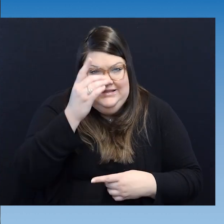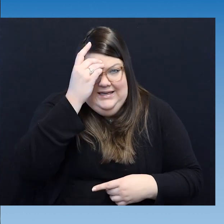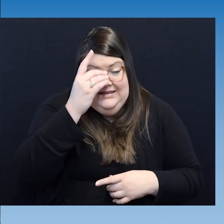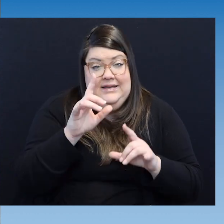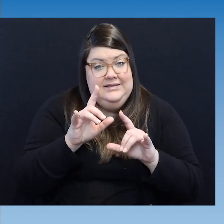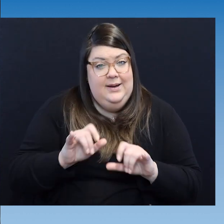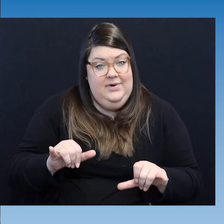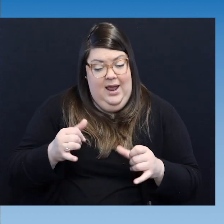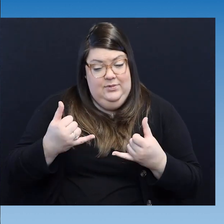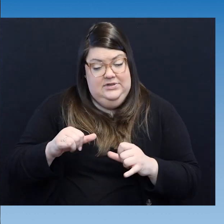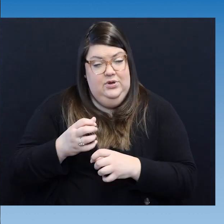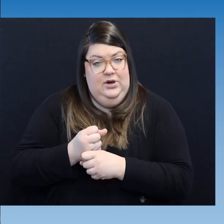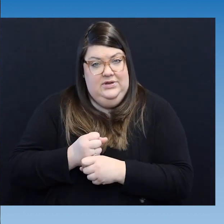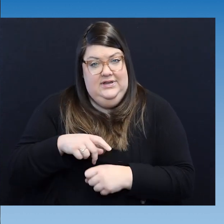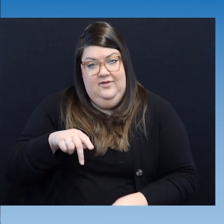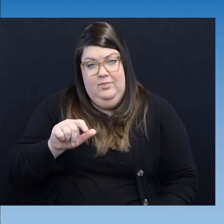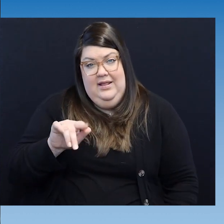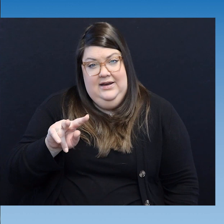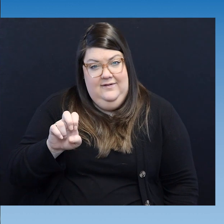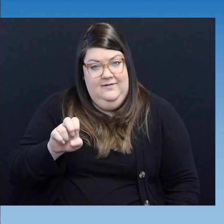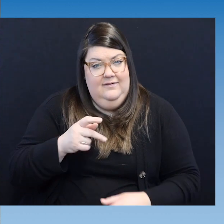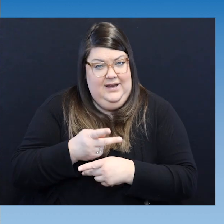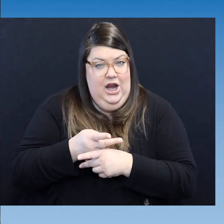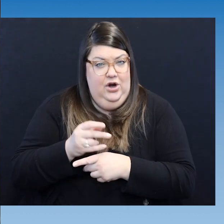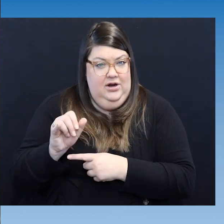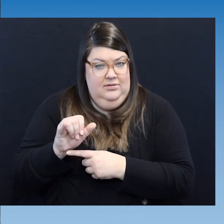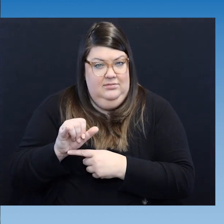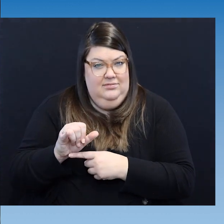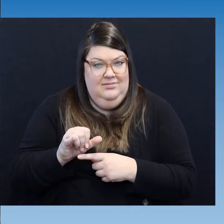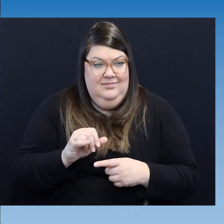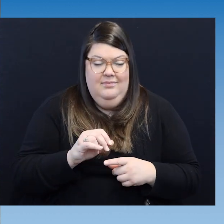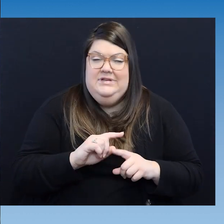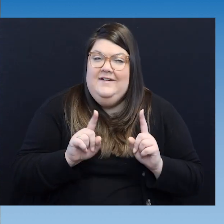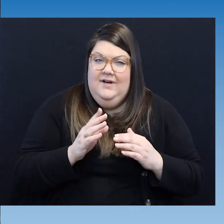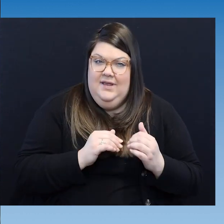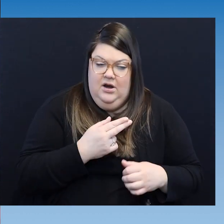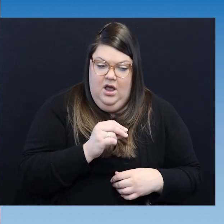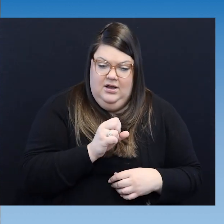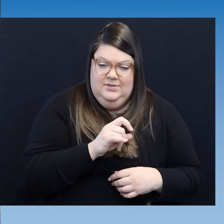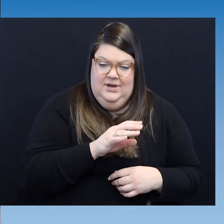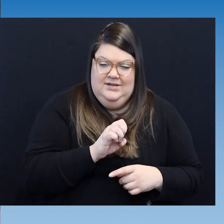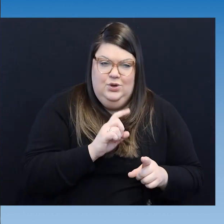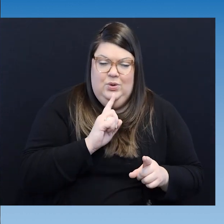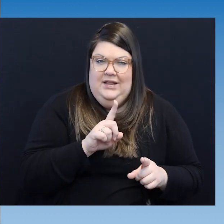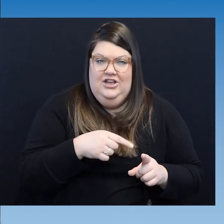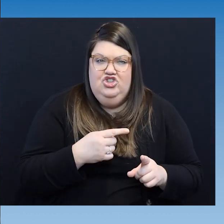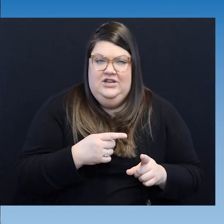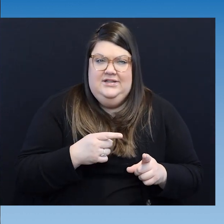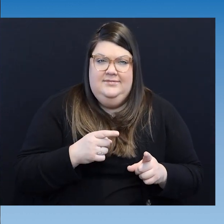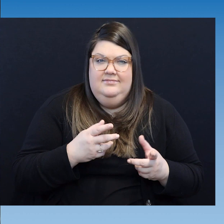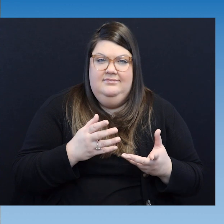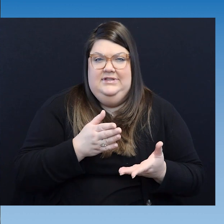care in addition to that. Unlike hospice, where you have pretty much said,